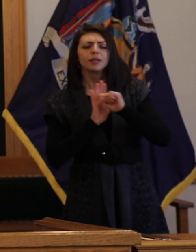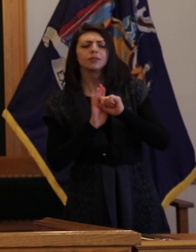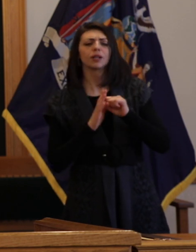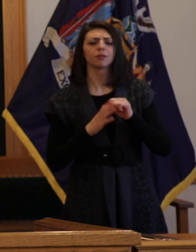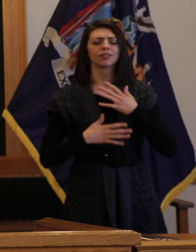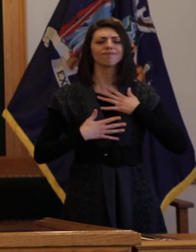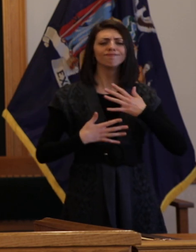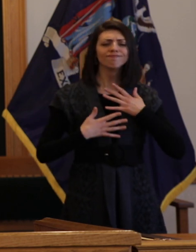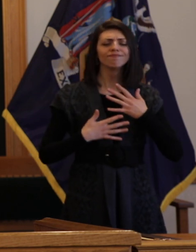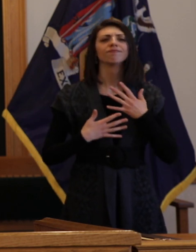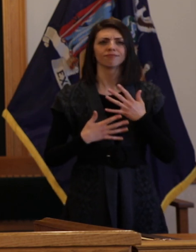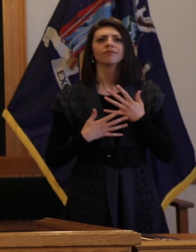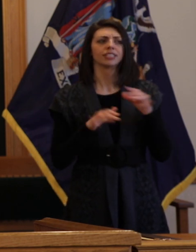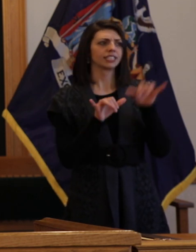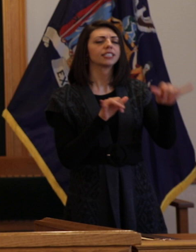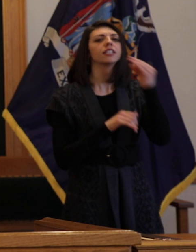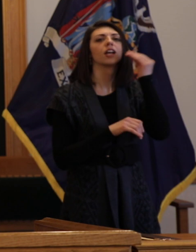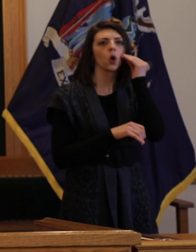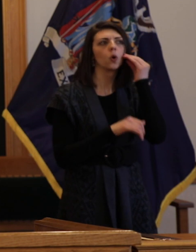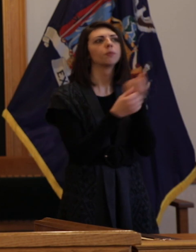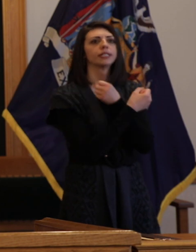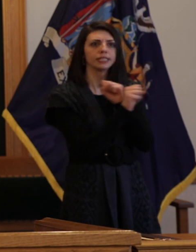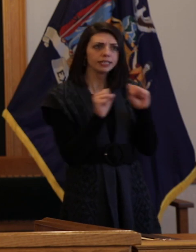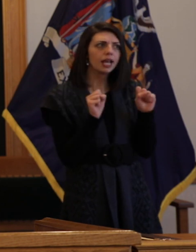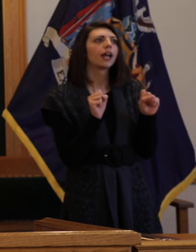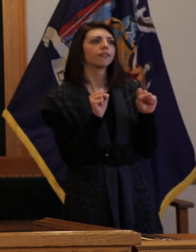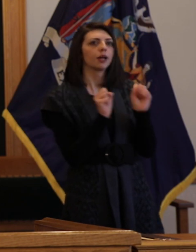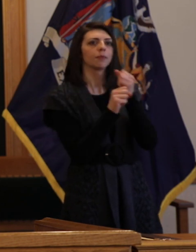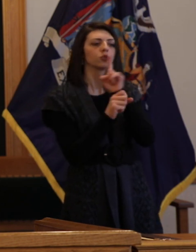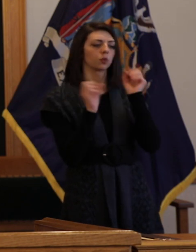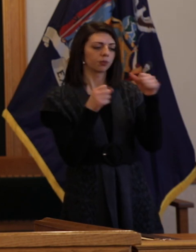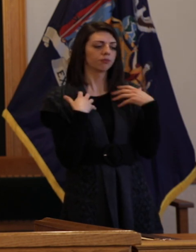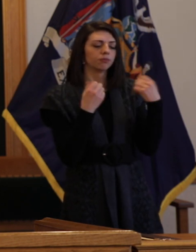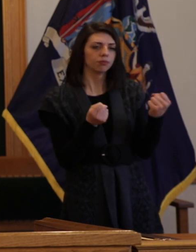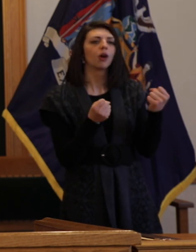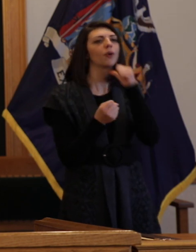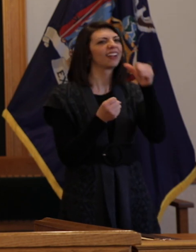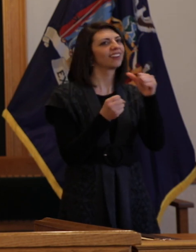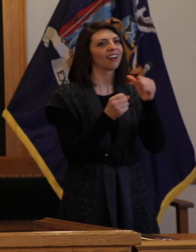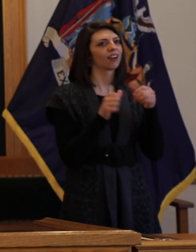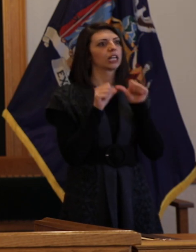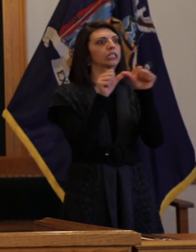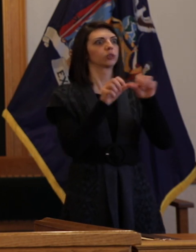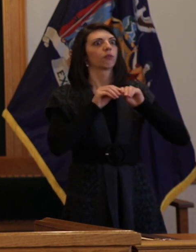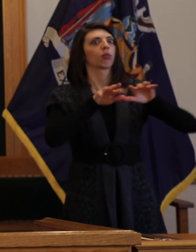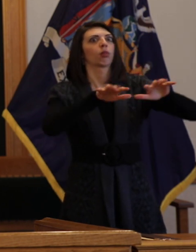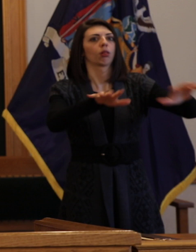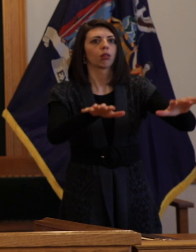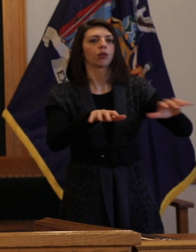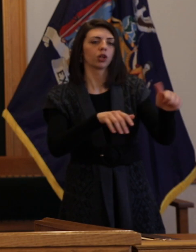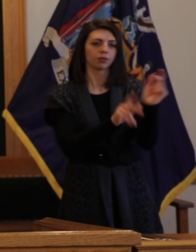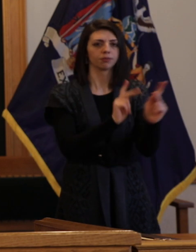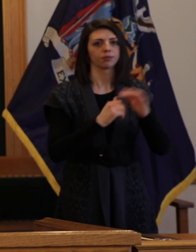advisable to stay at home so that you can get the rest you need and not spread any illness. Naturally, people will want to know if they should be tested